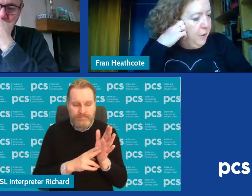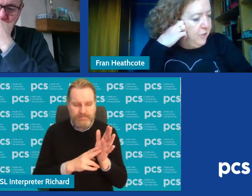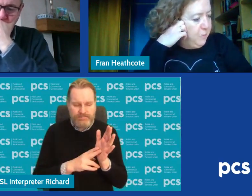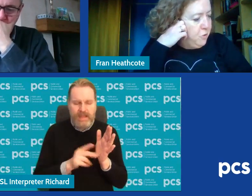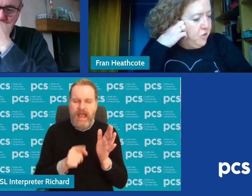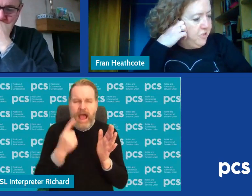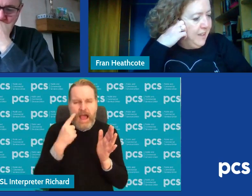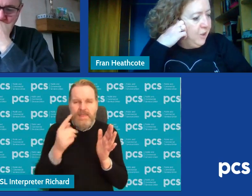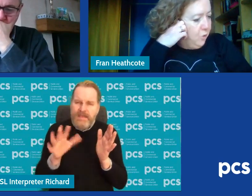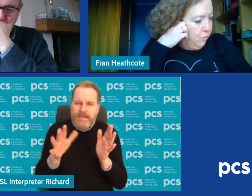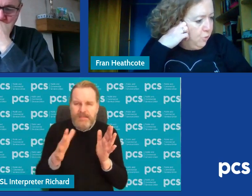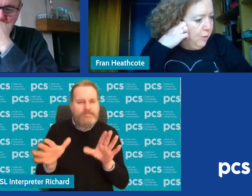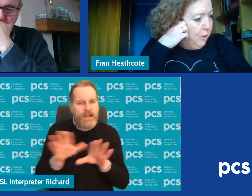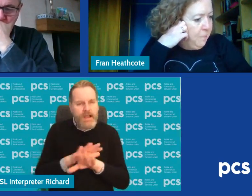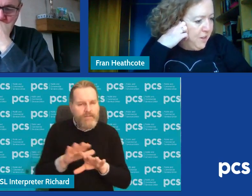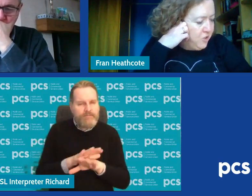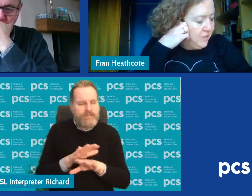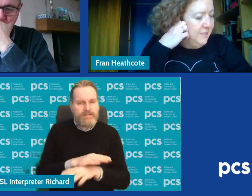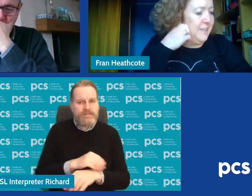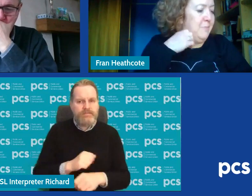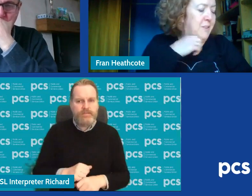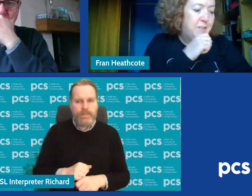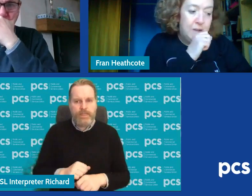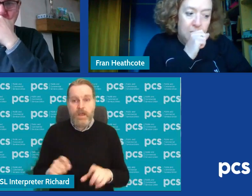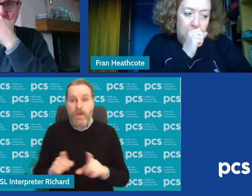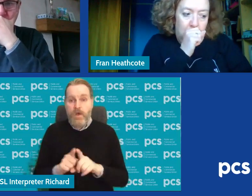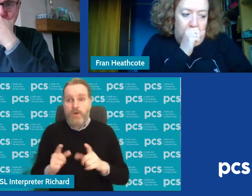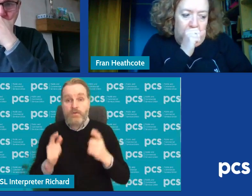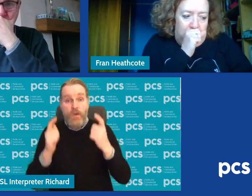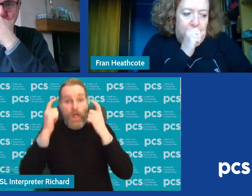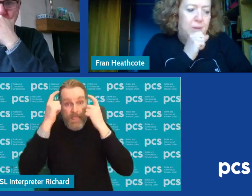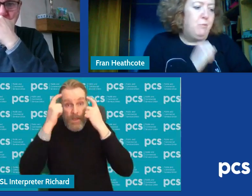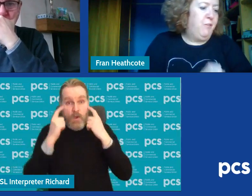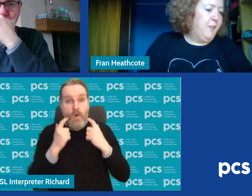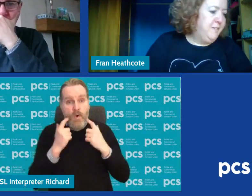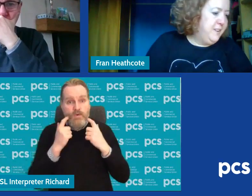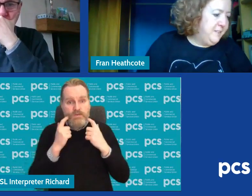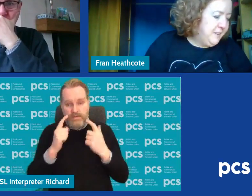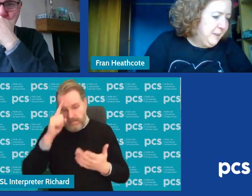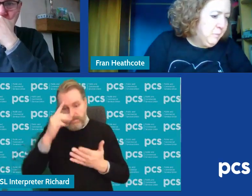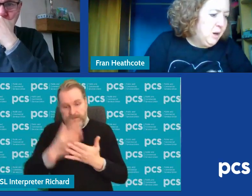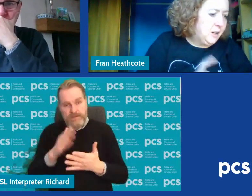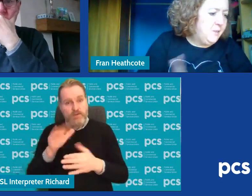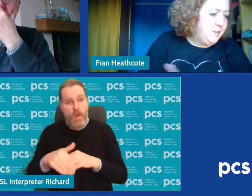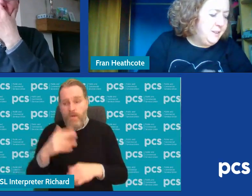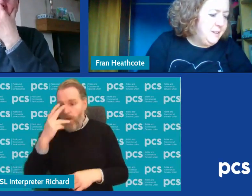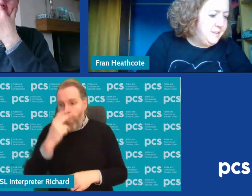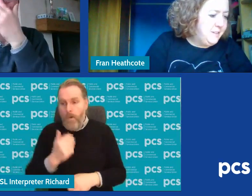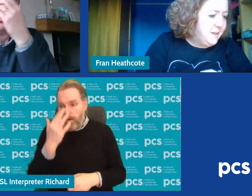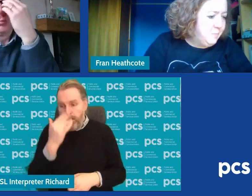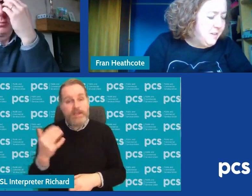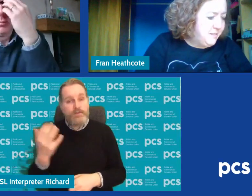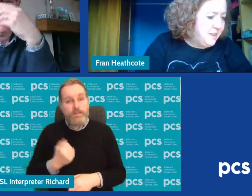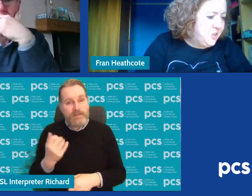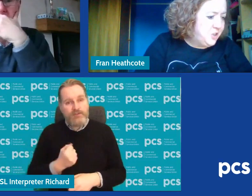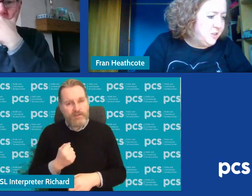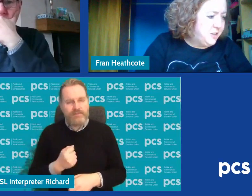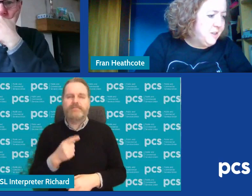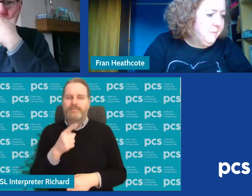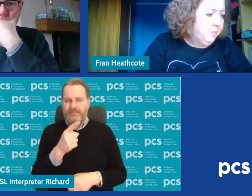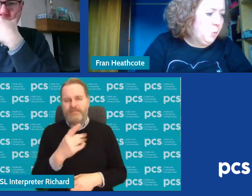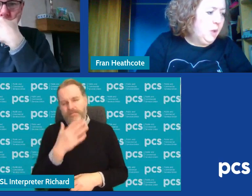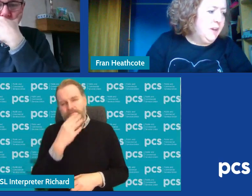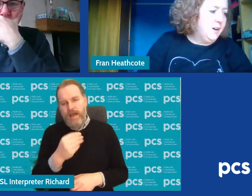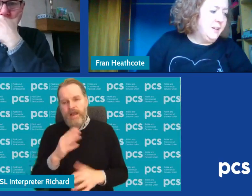Are we also pushing to get the court ruling on pensions accepted and refunded? And I think Mark covered in his presentation